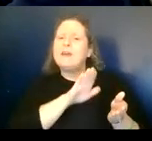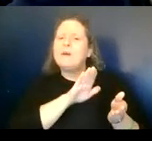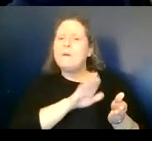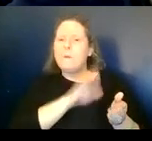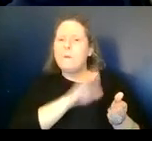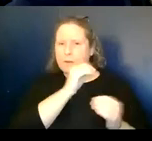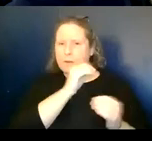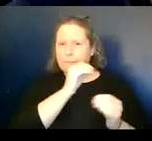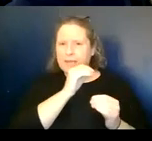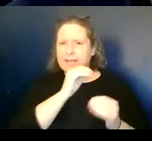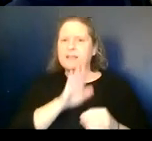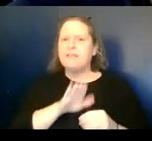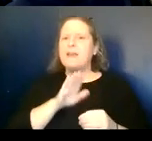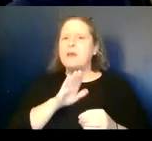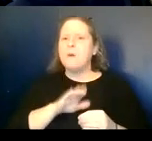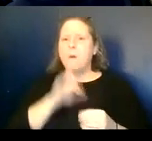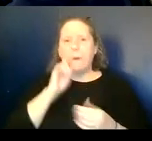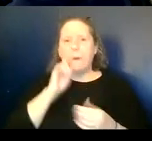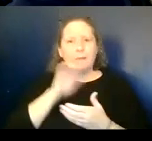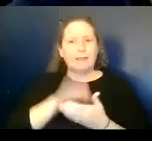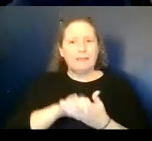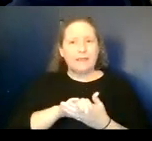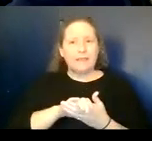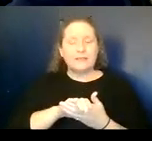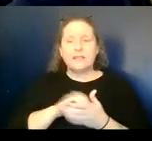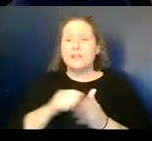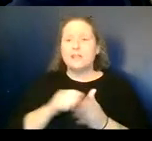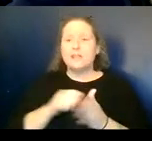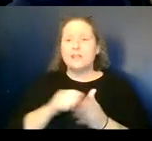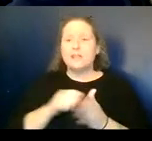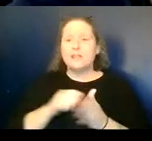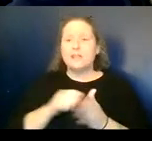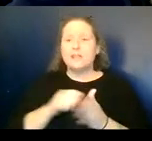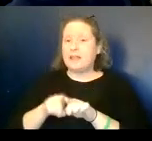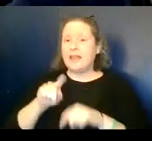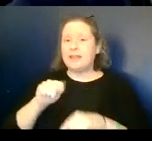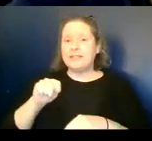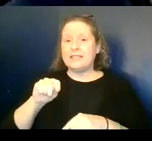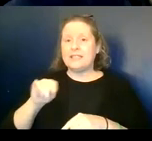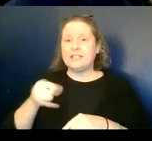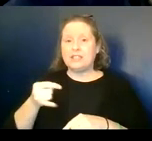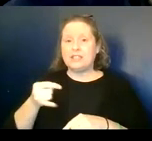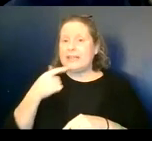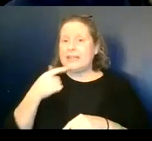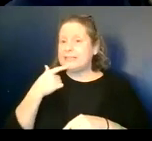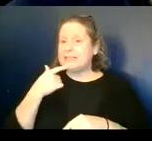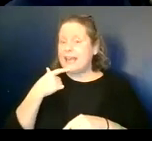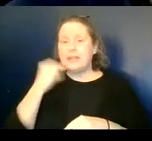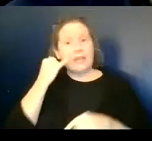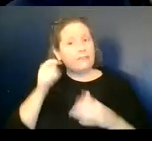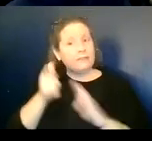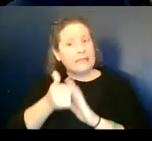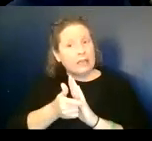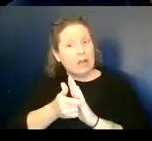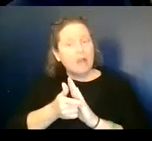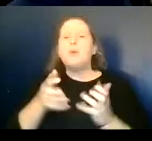And like TJ said, as long as things are legal, like we want to allow people to explore and to really think about